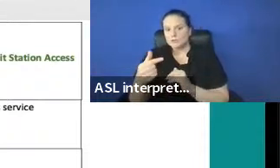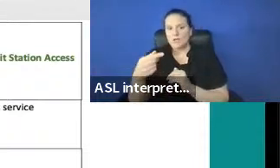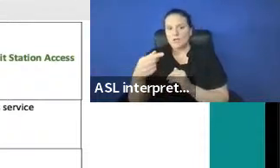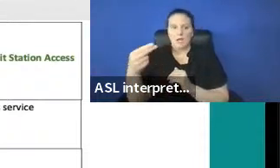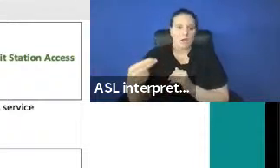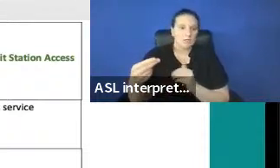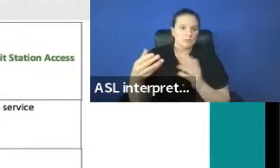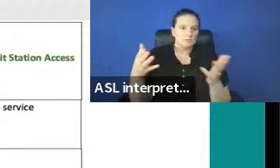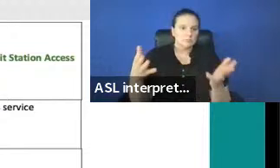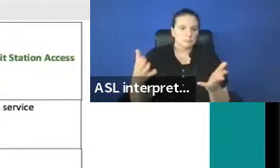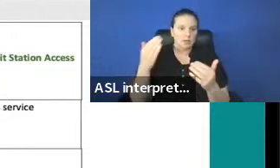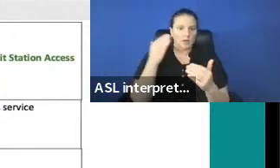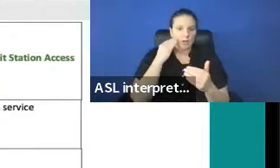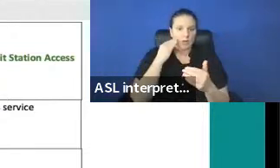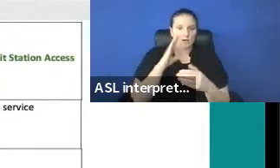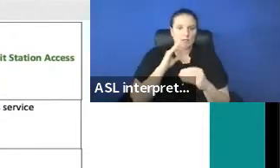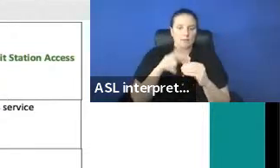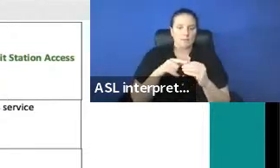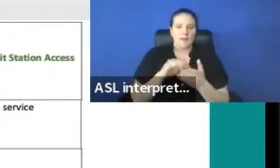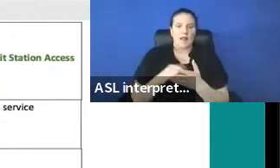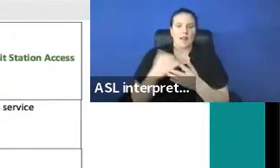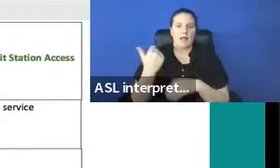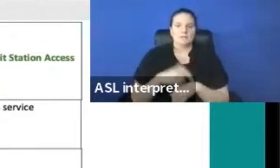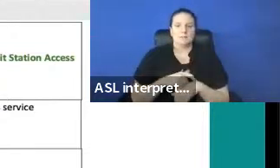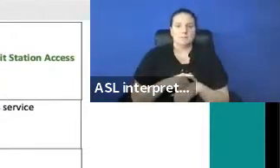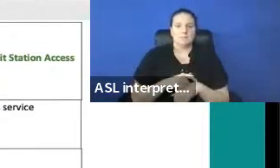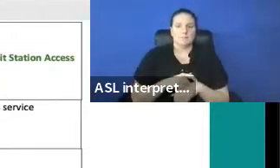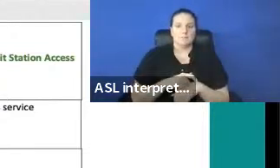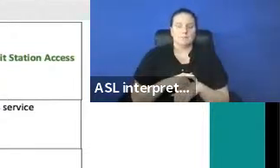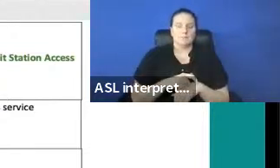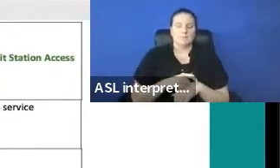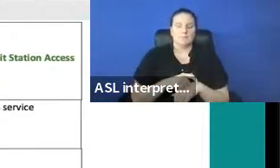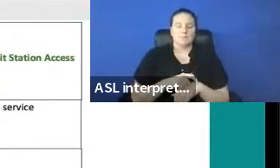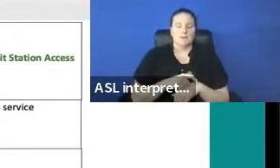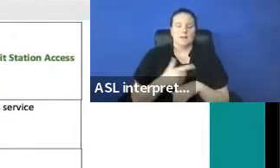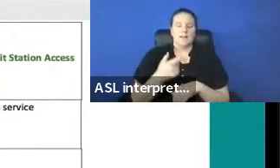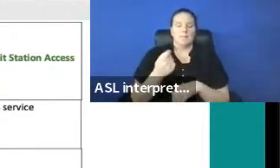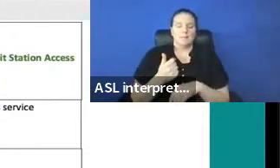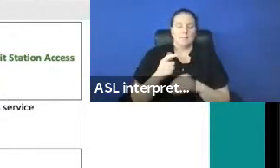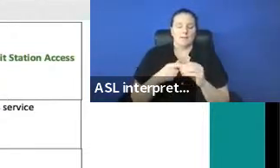I spoke up last time quite a bit about the traffic data